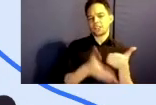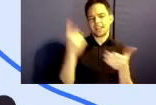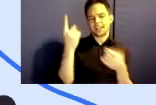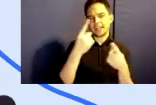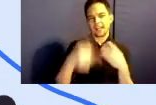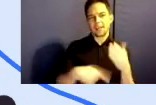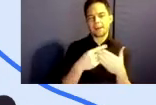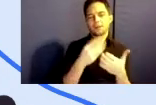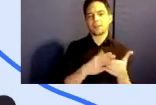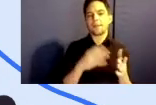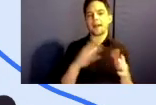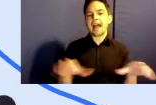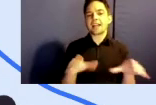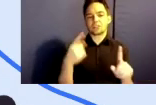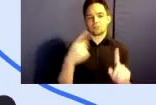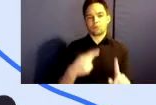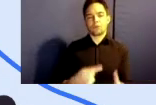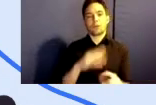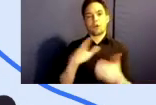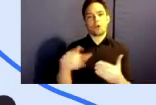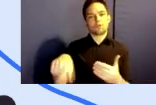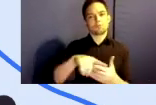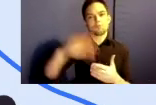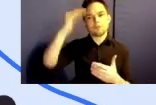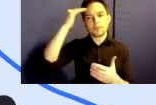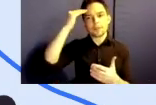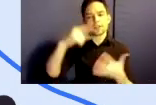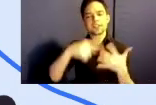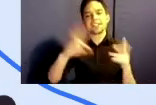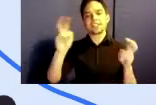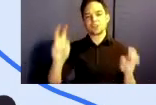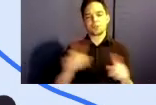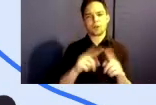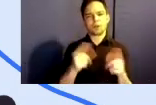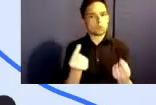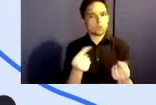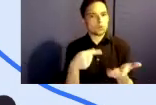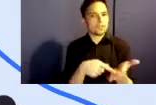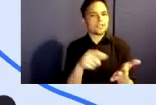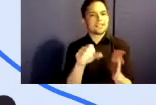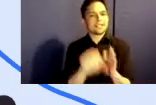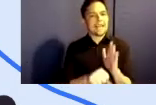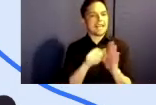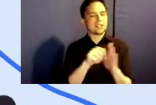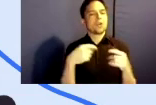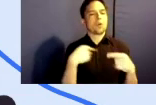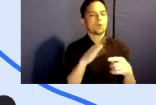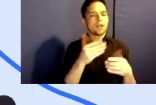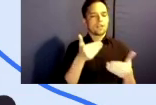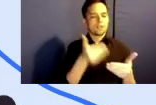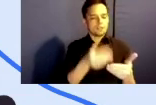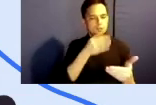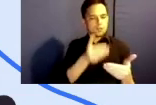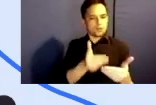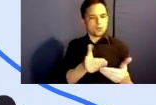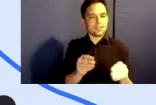some action points. I think we're all quite familiar often with the issues, but what can we do at this stage as we're really at the cusp of seeing this kind of